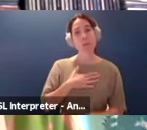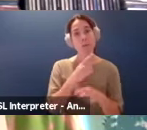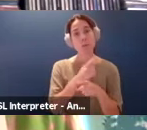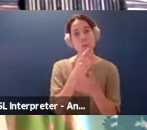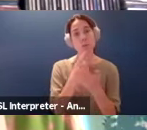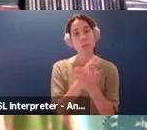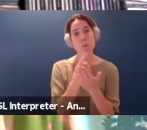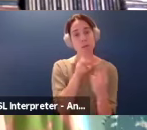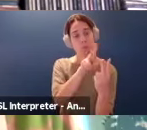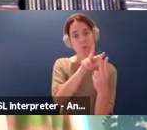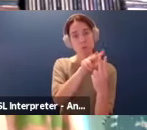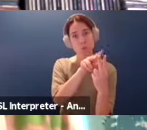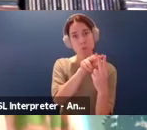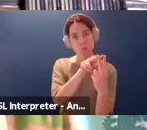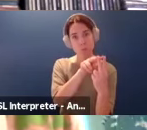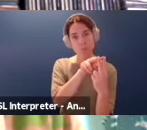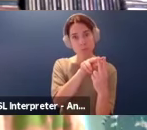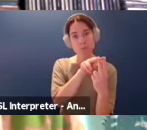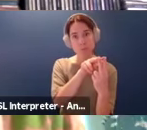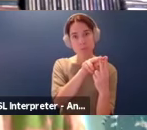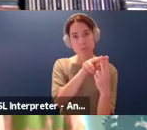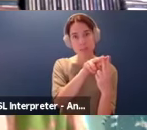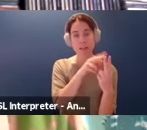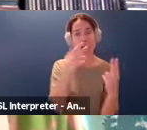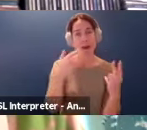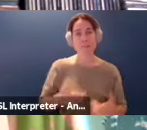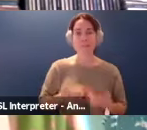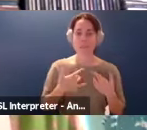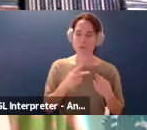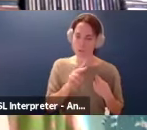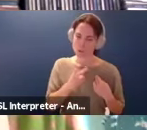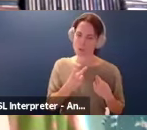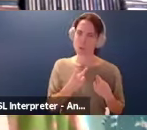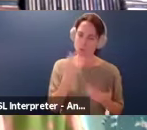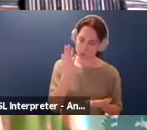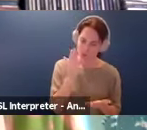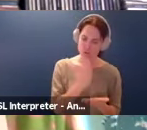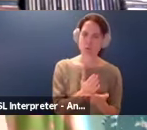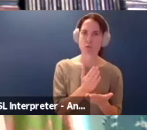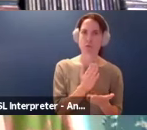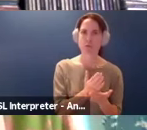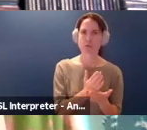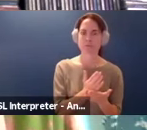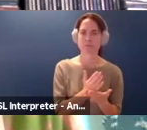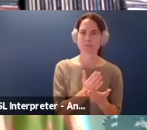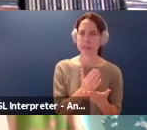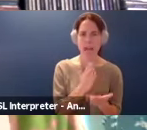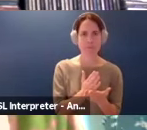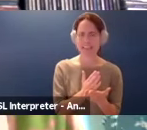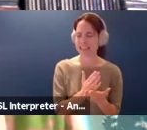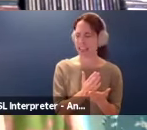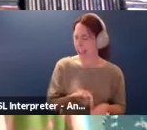i think that there are two um truths that are powerfully present in any conversation about race